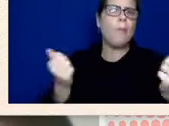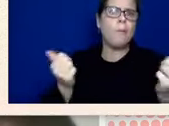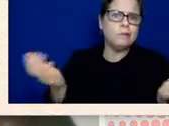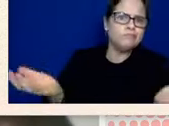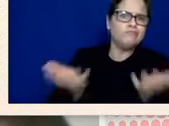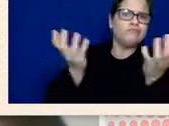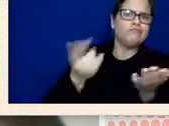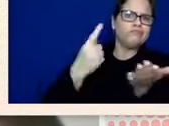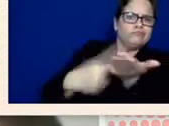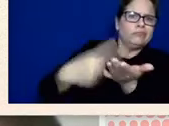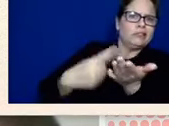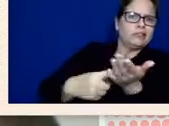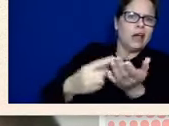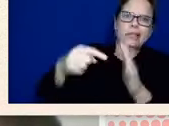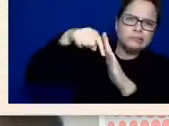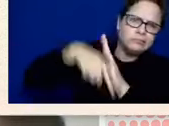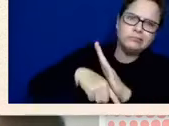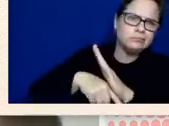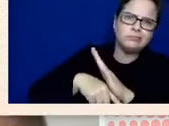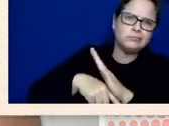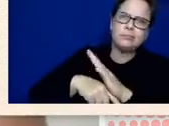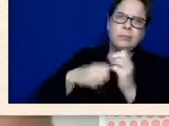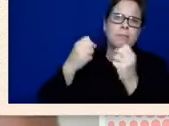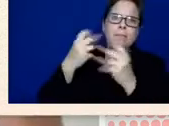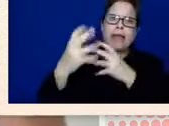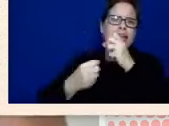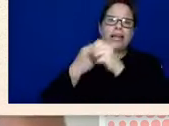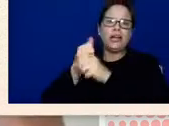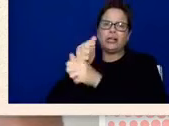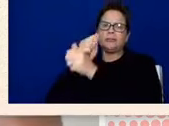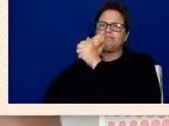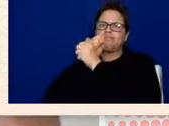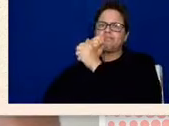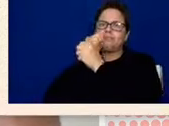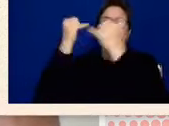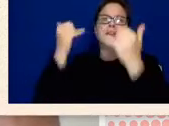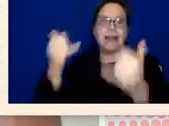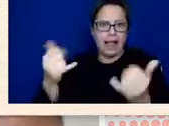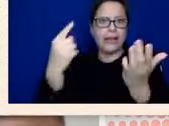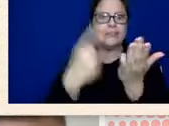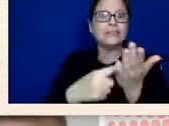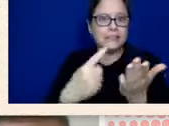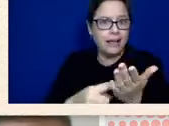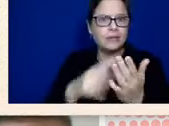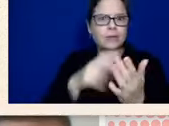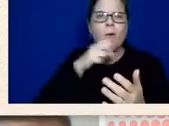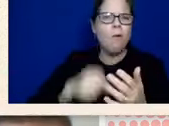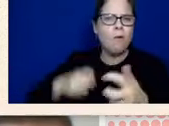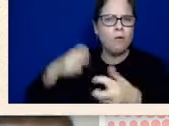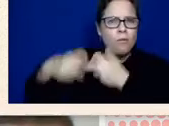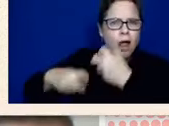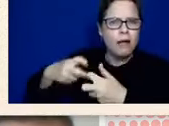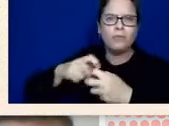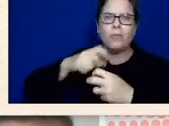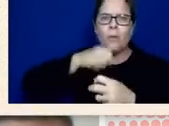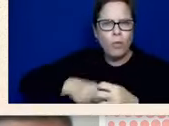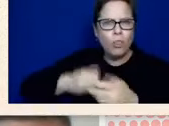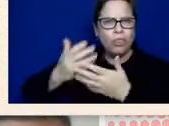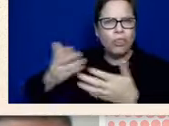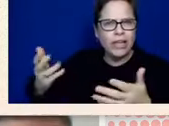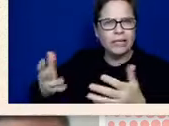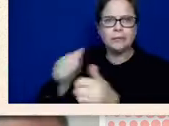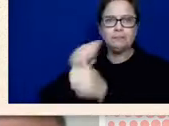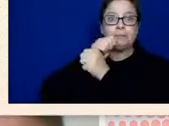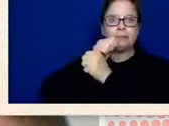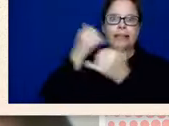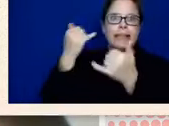we haven't talked about in a long time. We're bringing up issues that we thought was the norm, and I